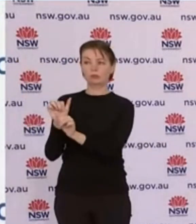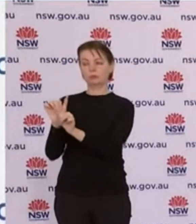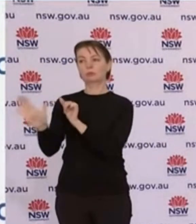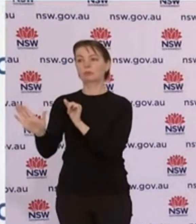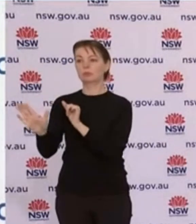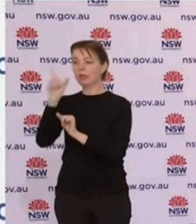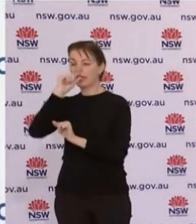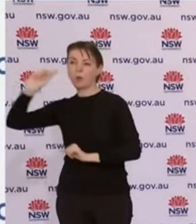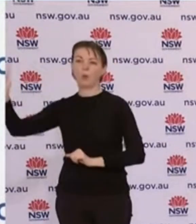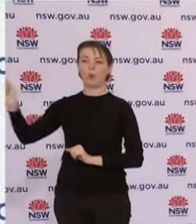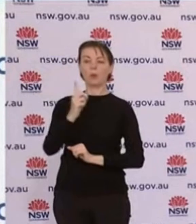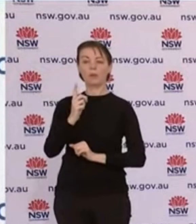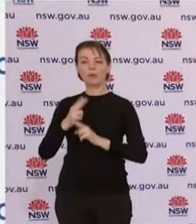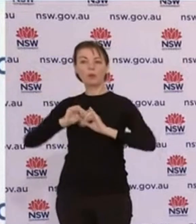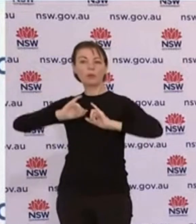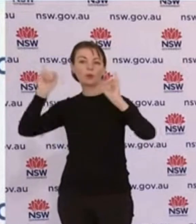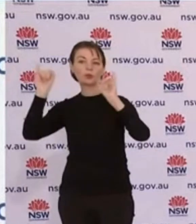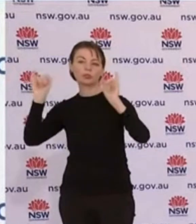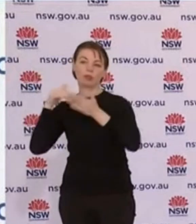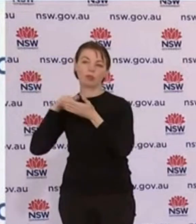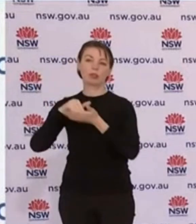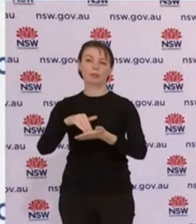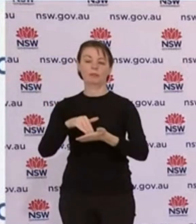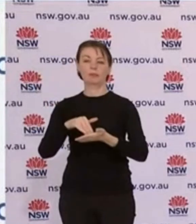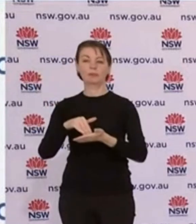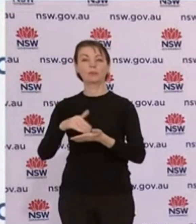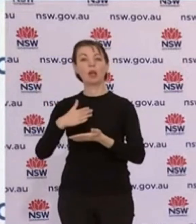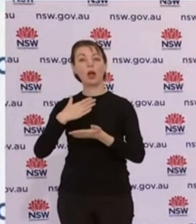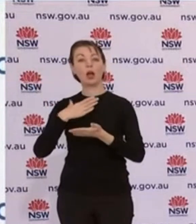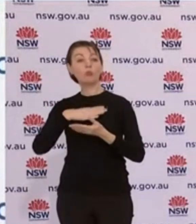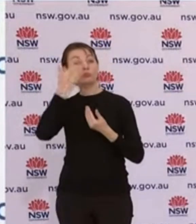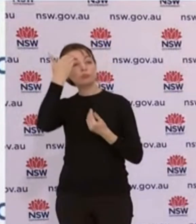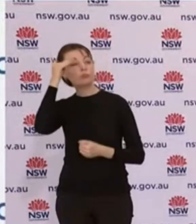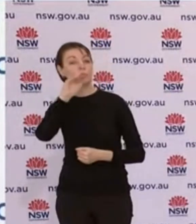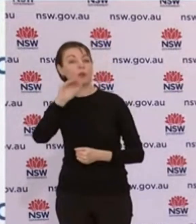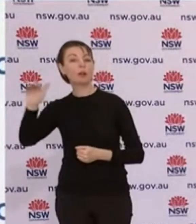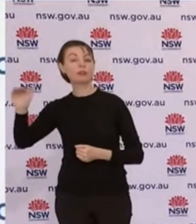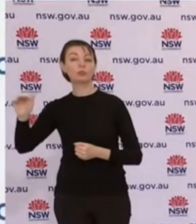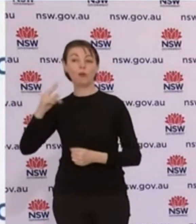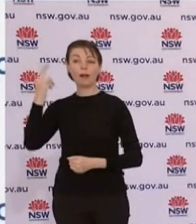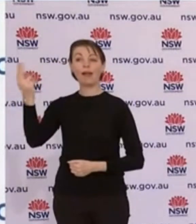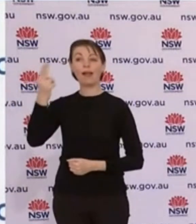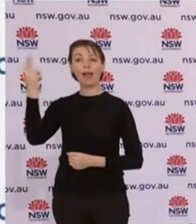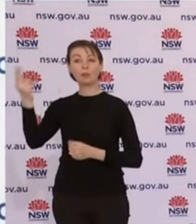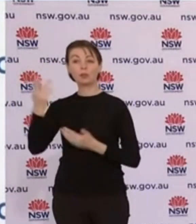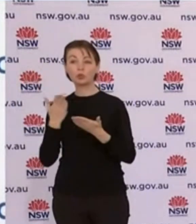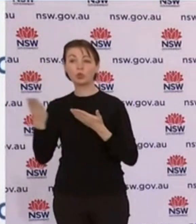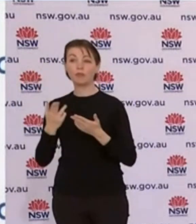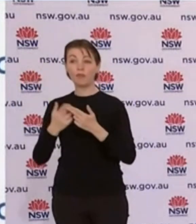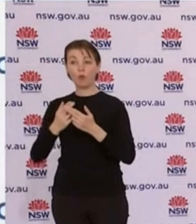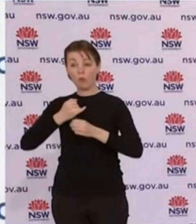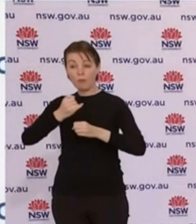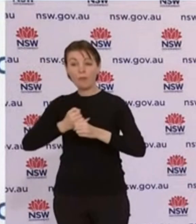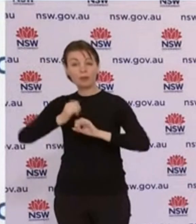for medical emergencies, and I'd like to also remind the community more generally that our ambulance service is there for